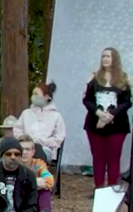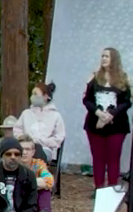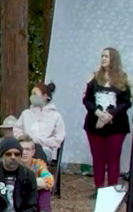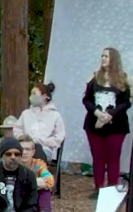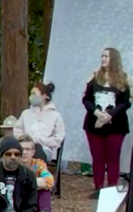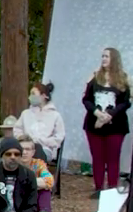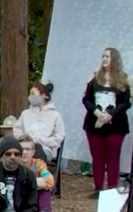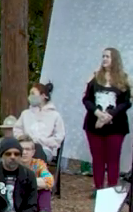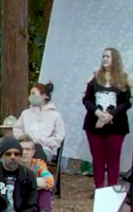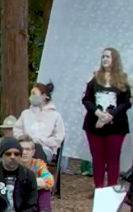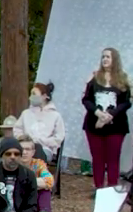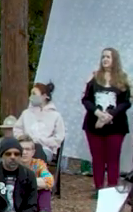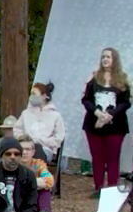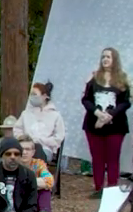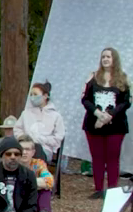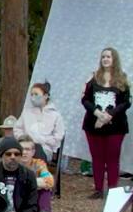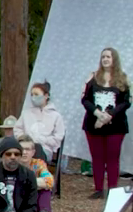Frank M.